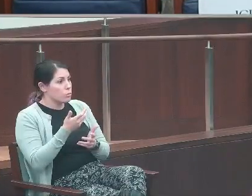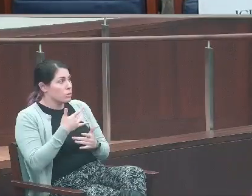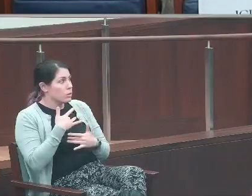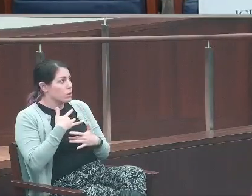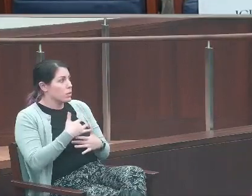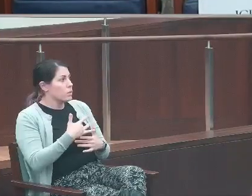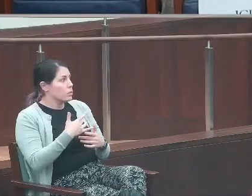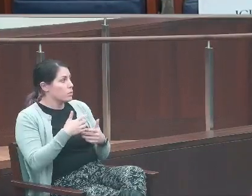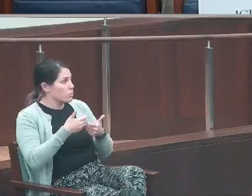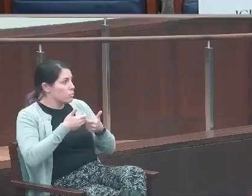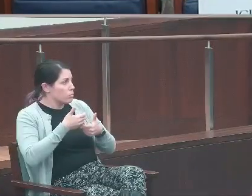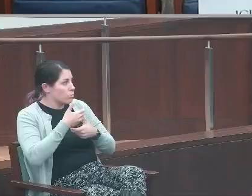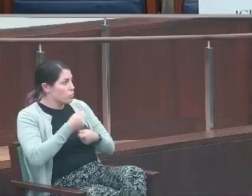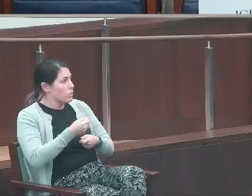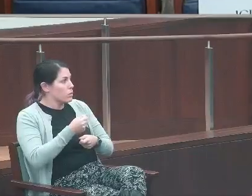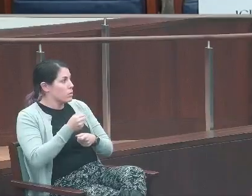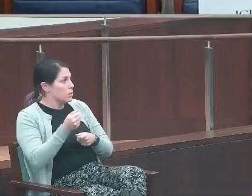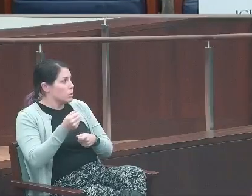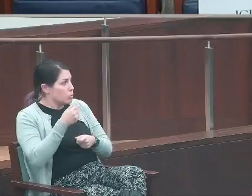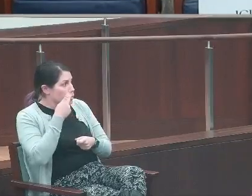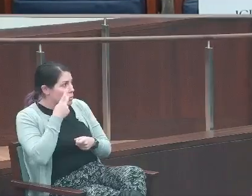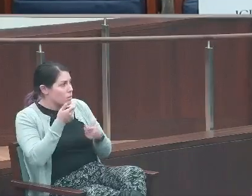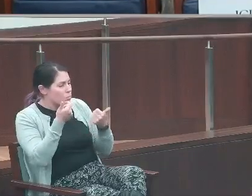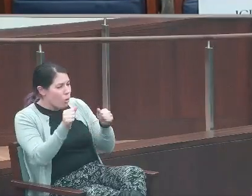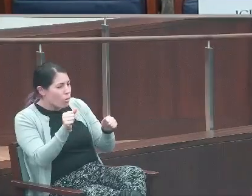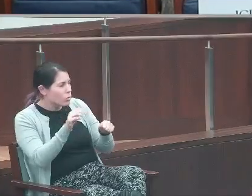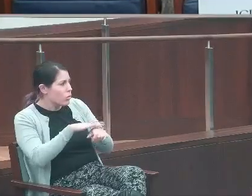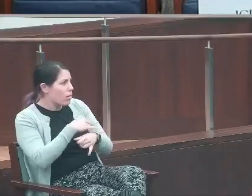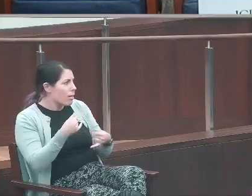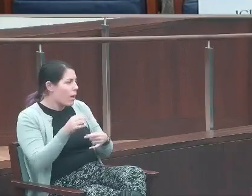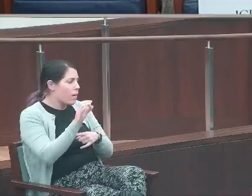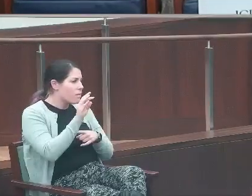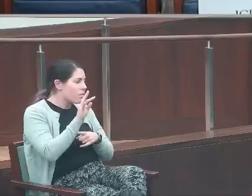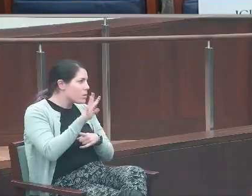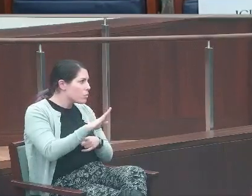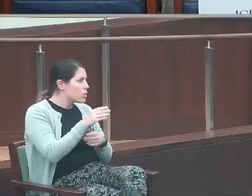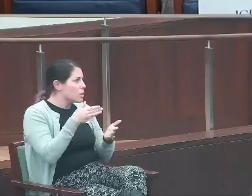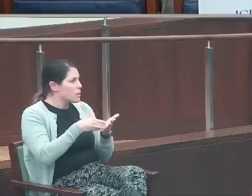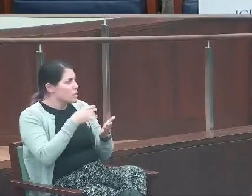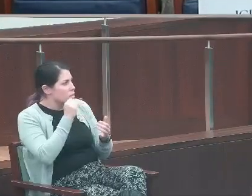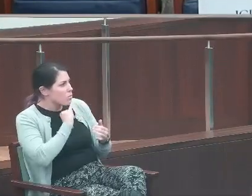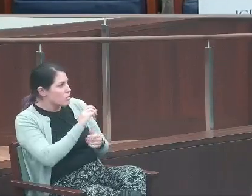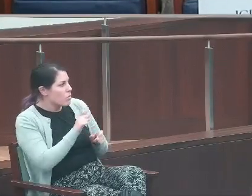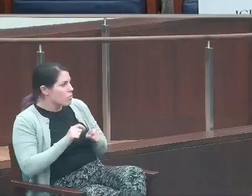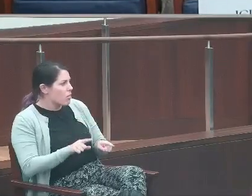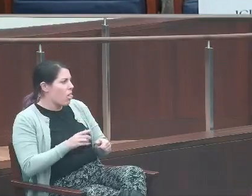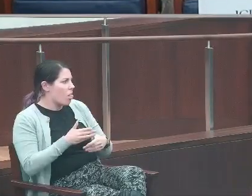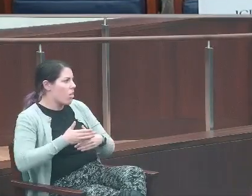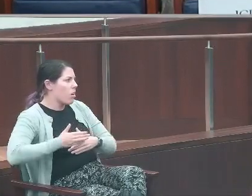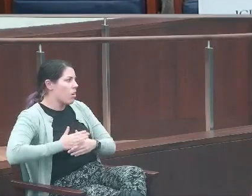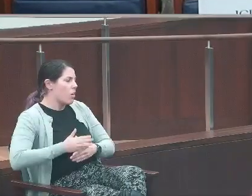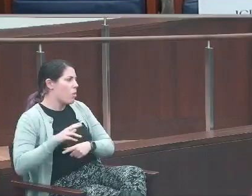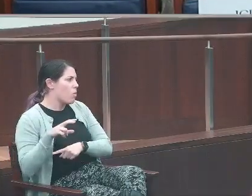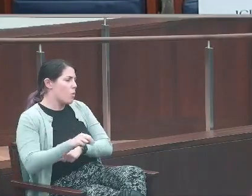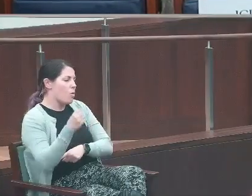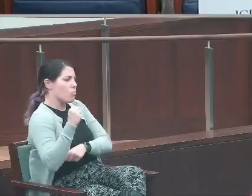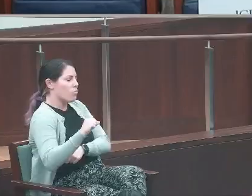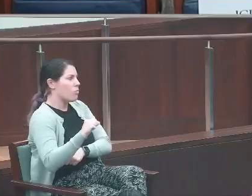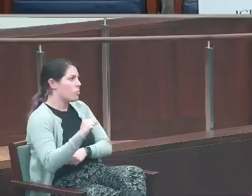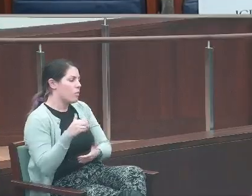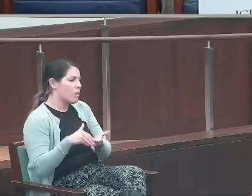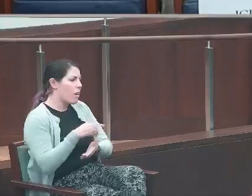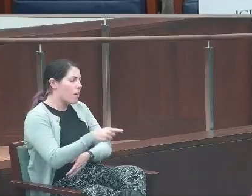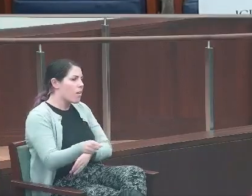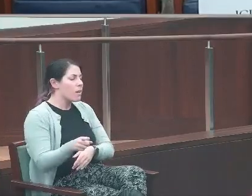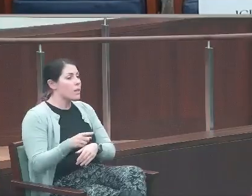someone attacking Israel or spreading anti-Semitism, right? Our instinct is to want to share that and push back. But when we actually share